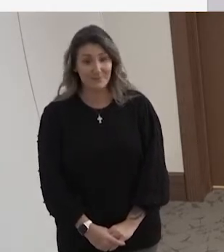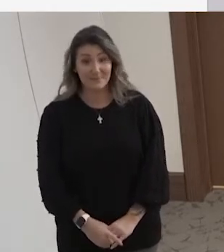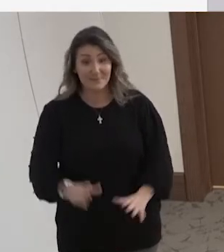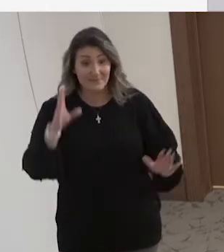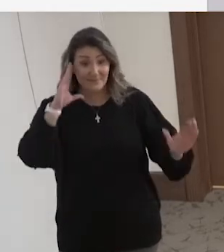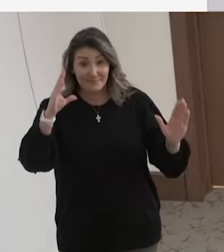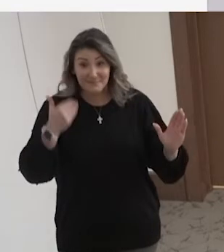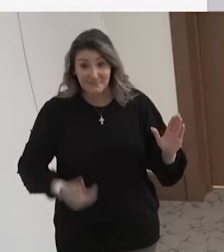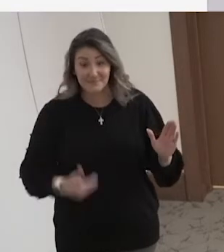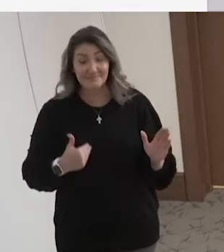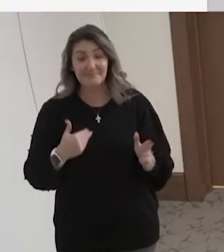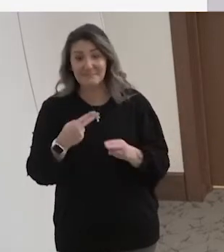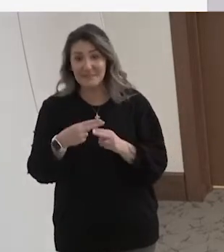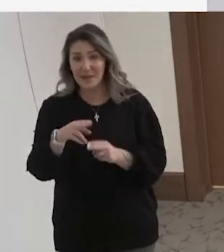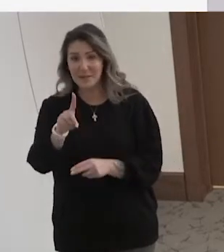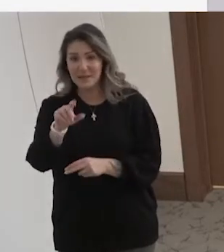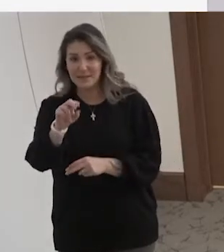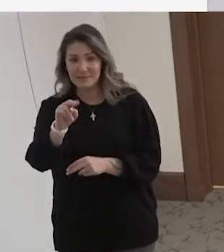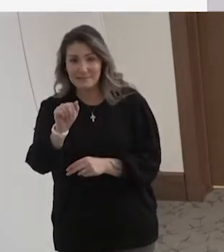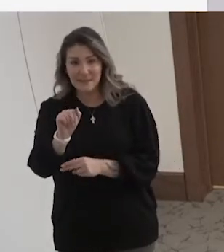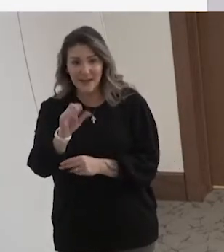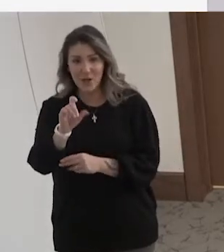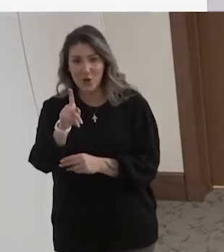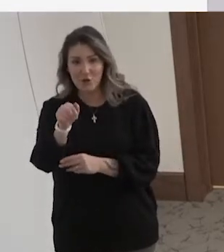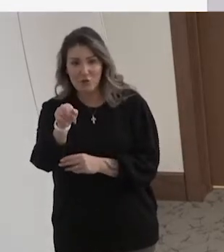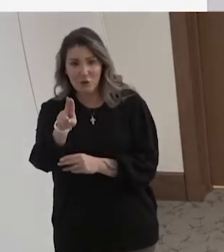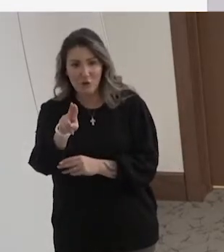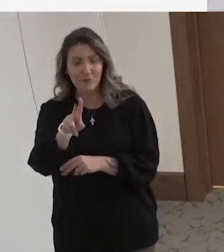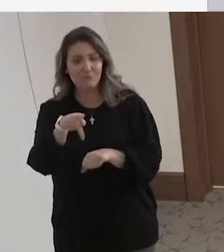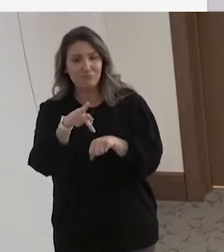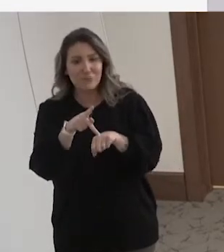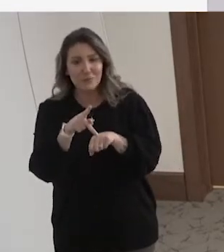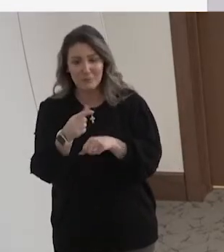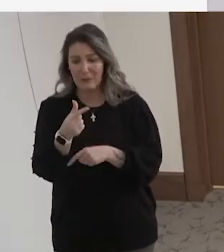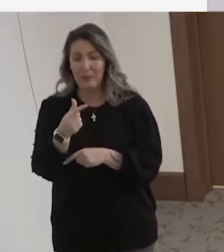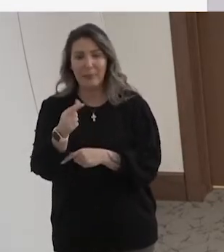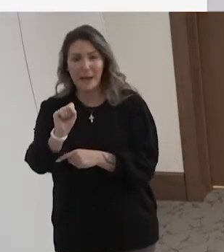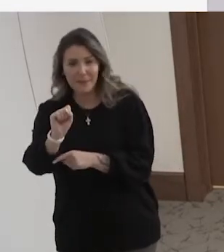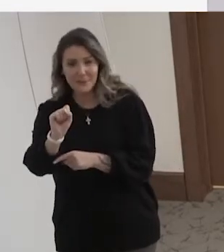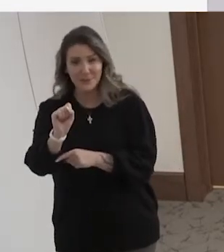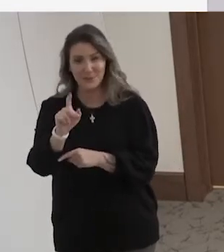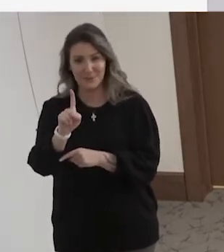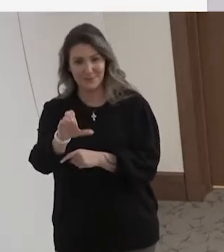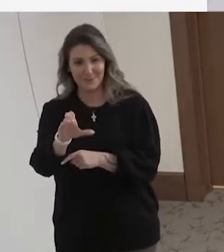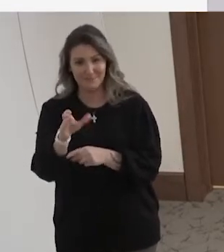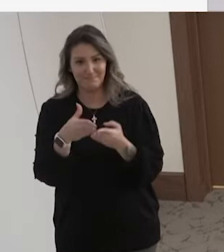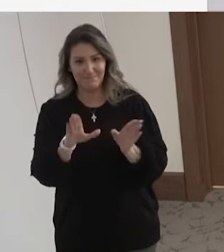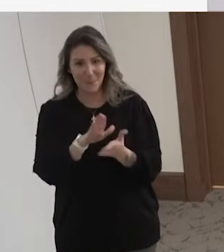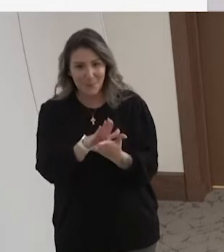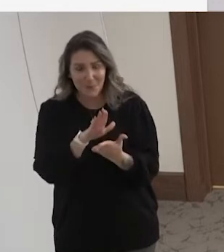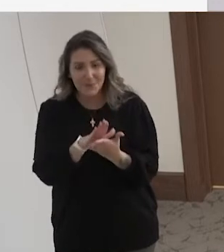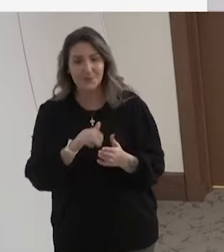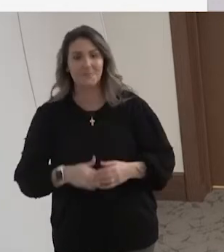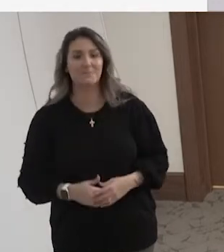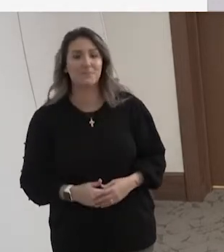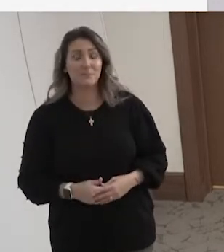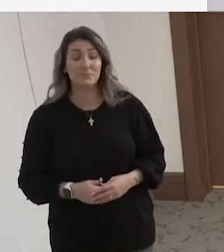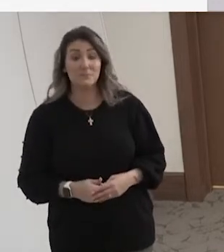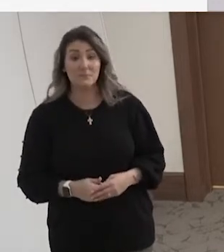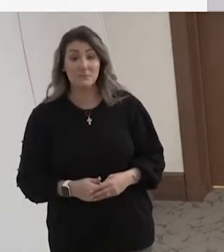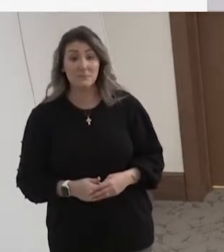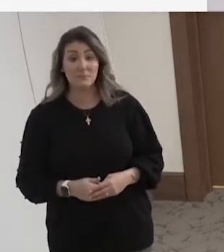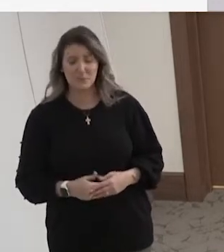Hi, my name is Dana Carter, and I'm the principal at Gladstone Elementary in Kansas City Public Schools. We have had some really